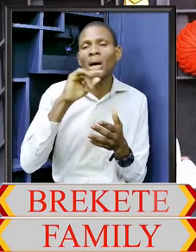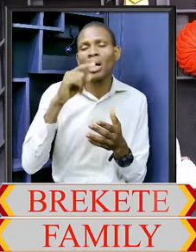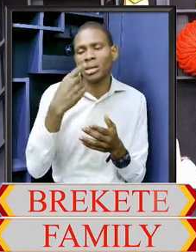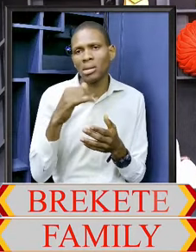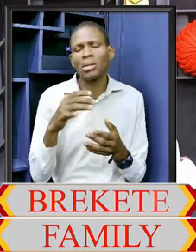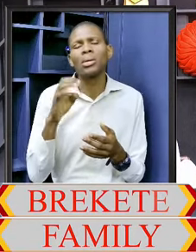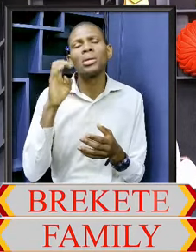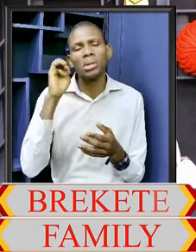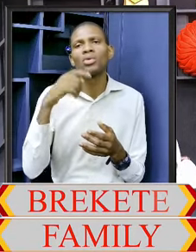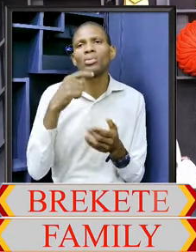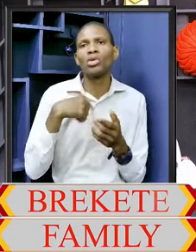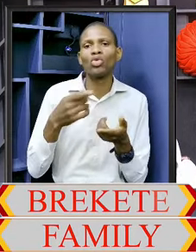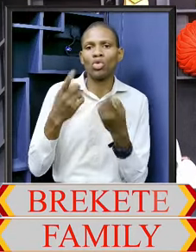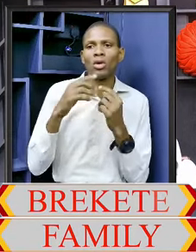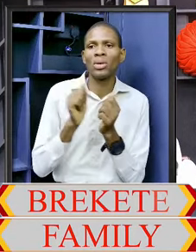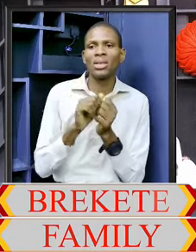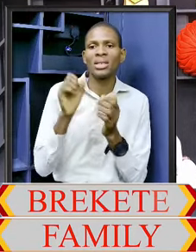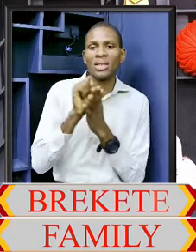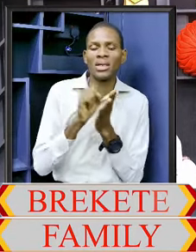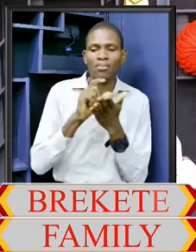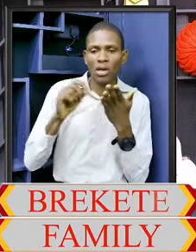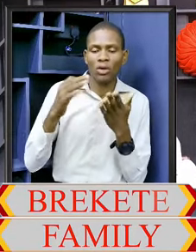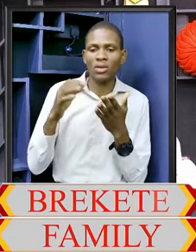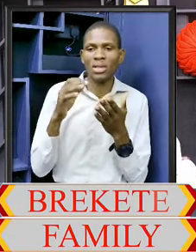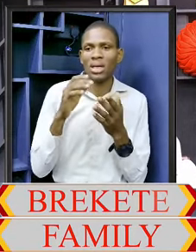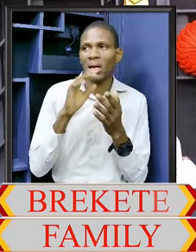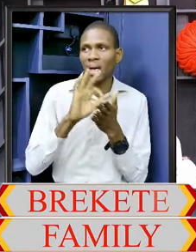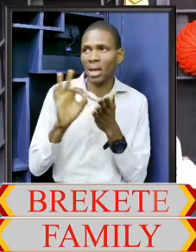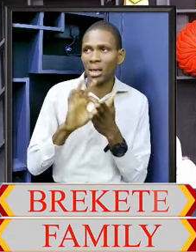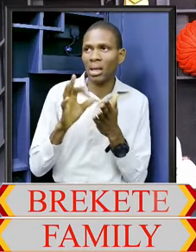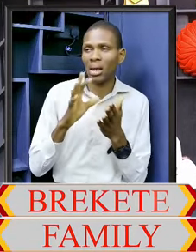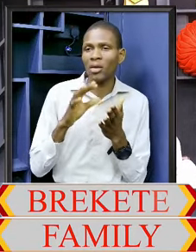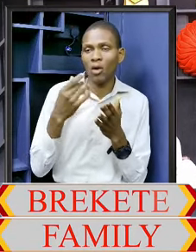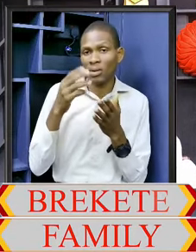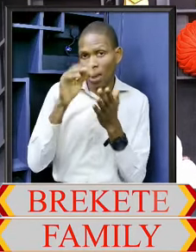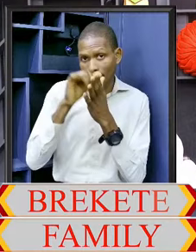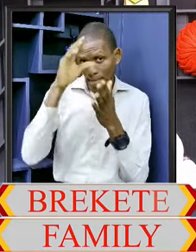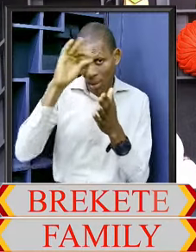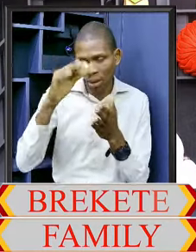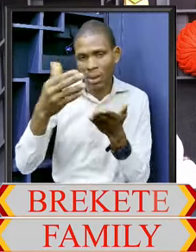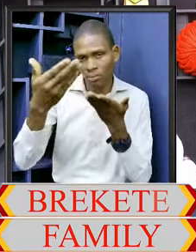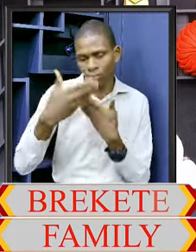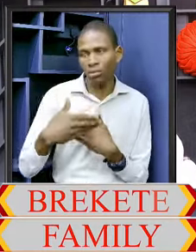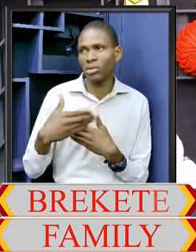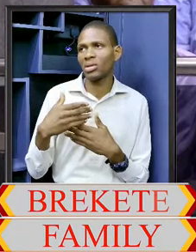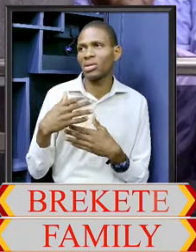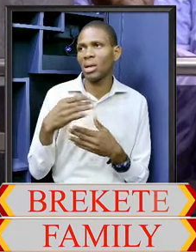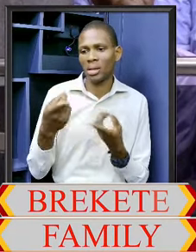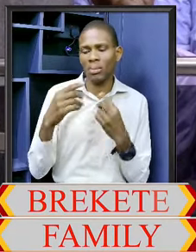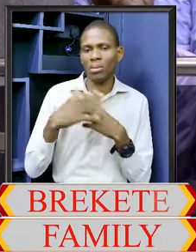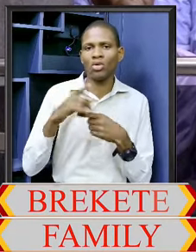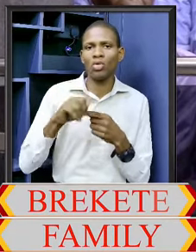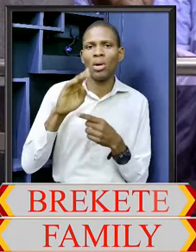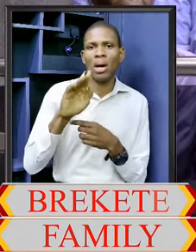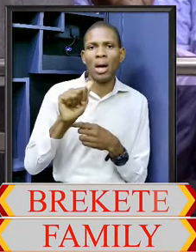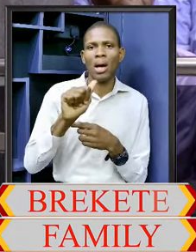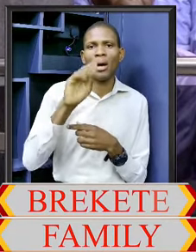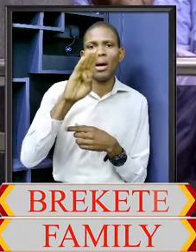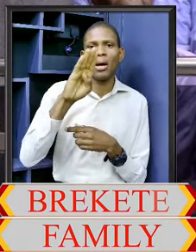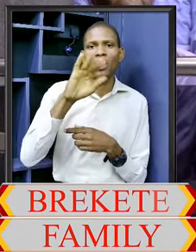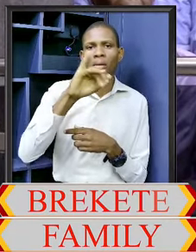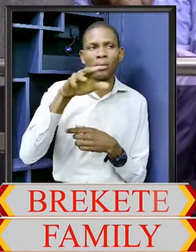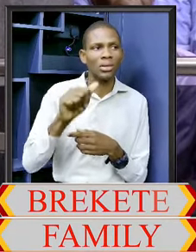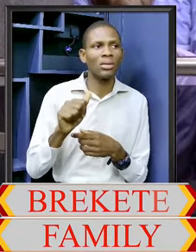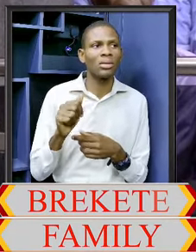he requested me to come with the statement of his account, and I got the statement from Sigma and went back to Abuja here.